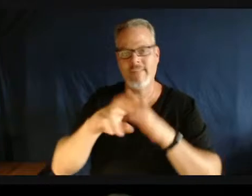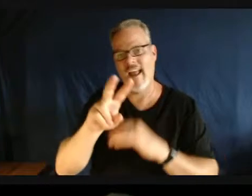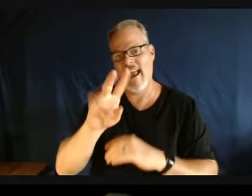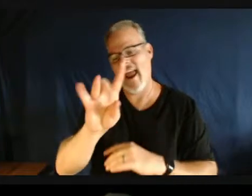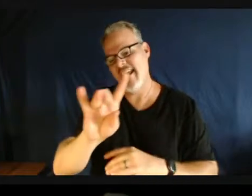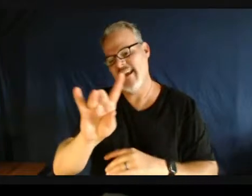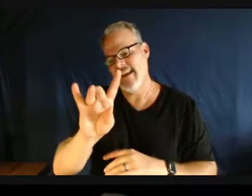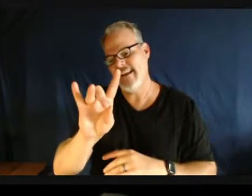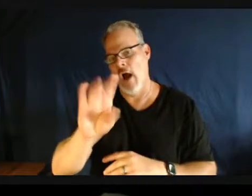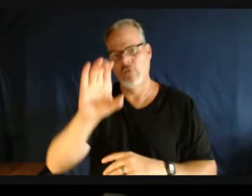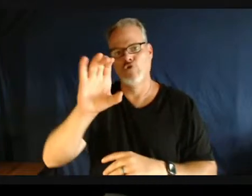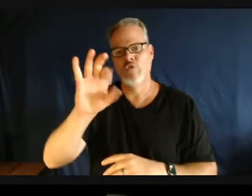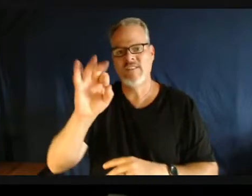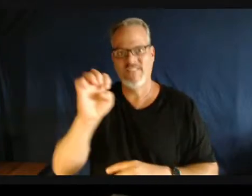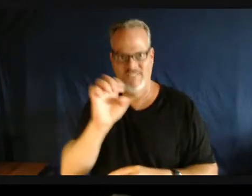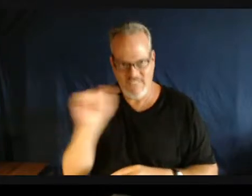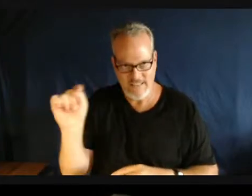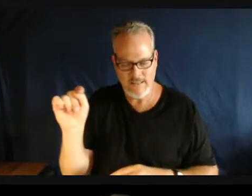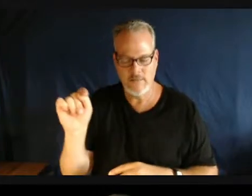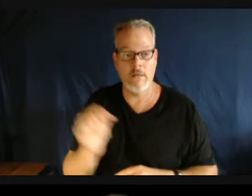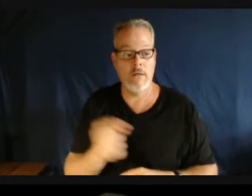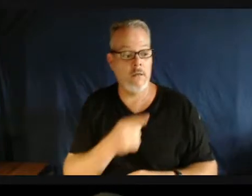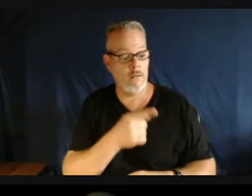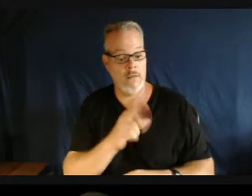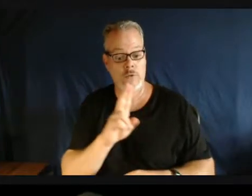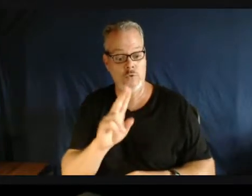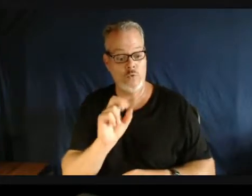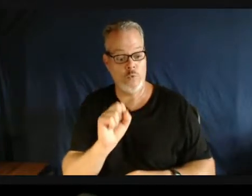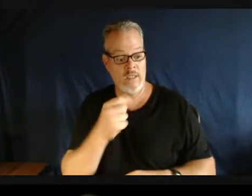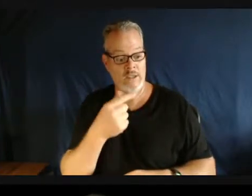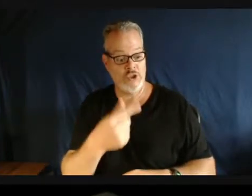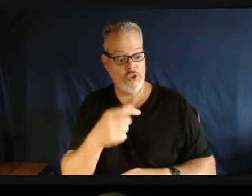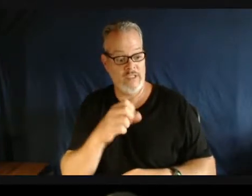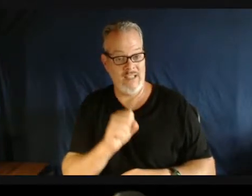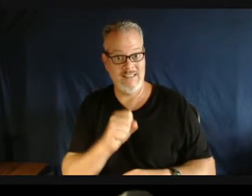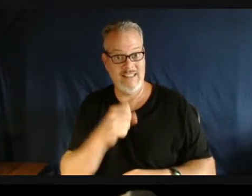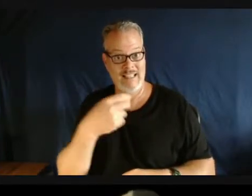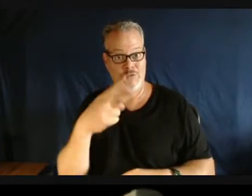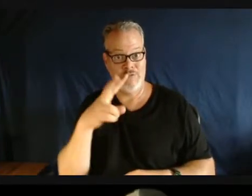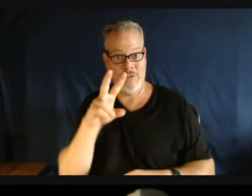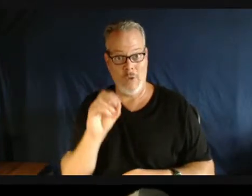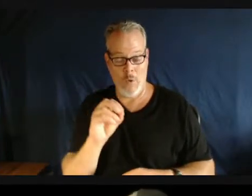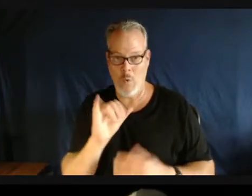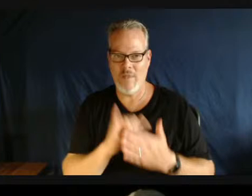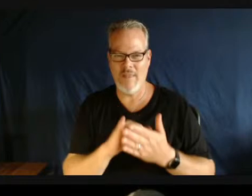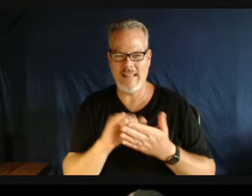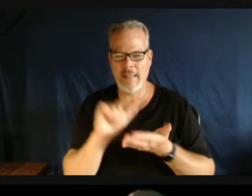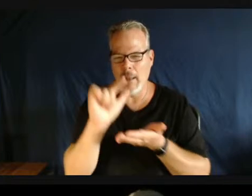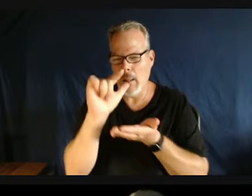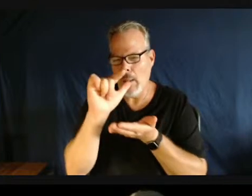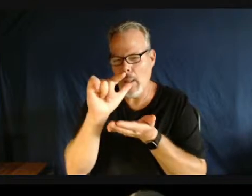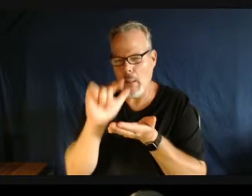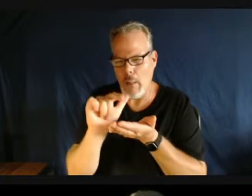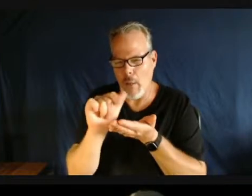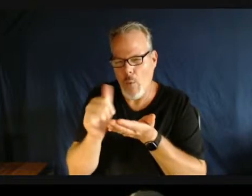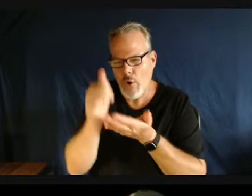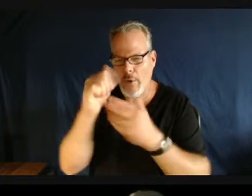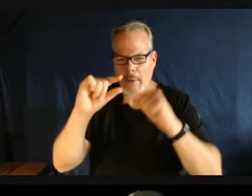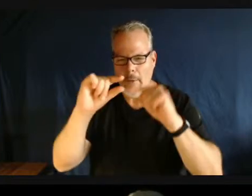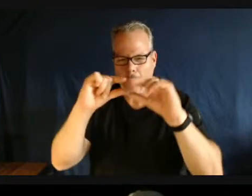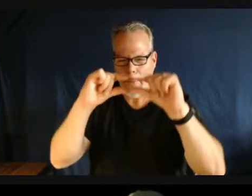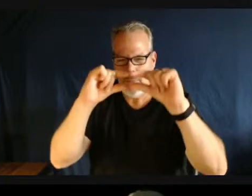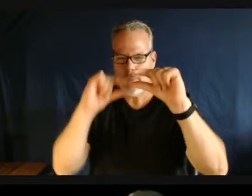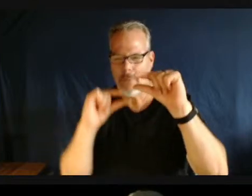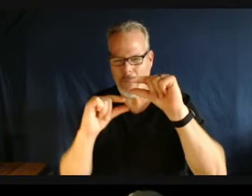meters, according to the USGS HVO, which is slightly lower than the previous episode, but still higher